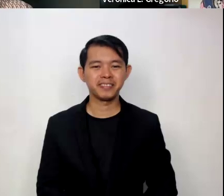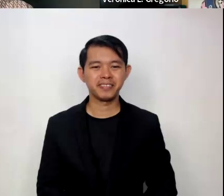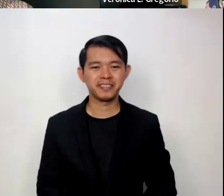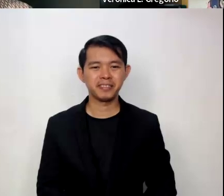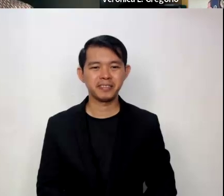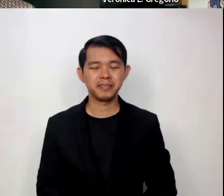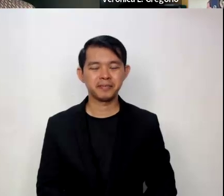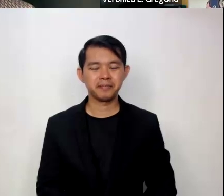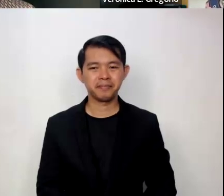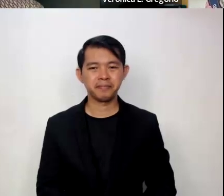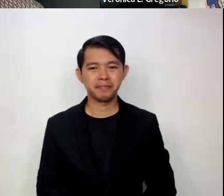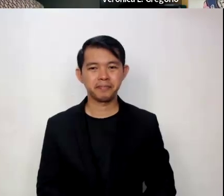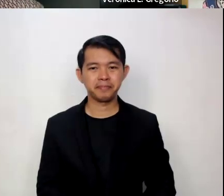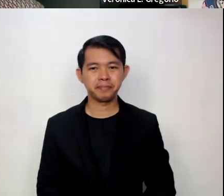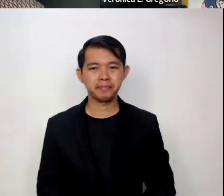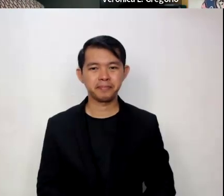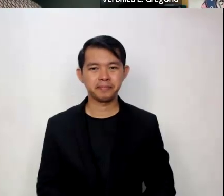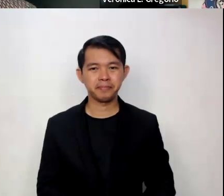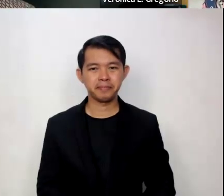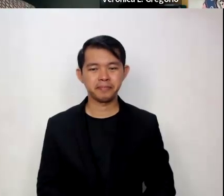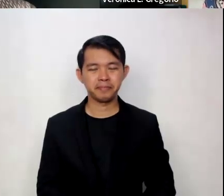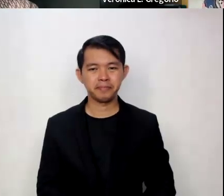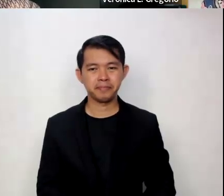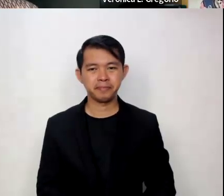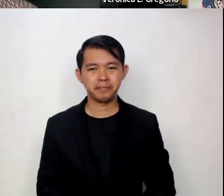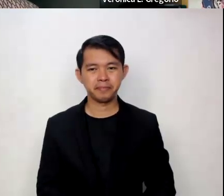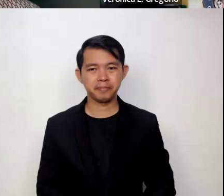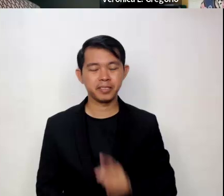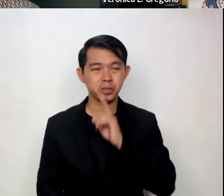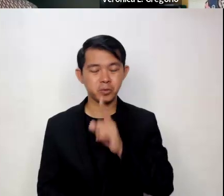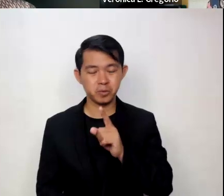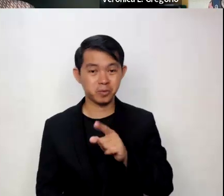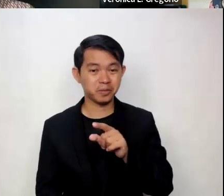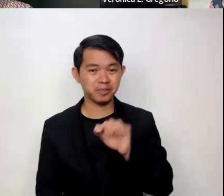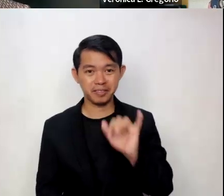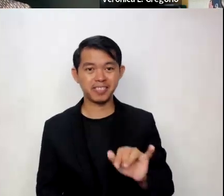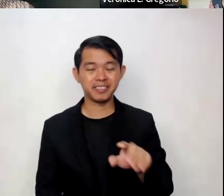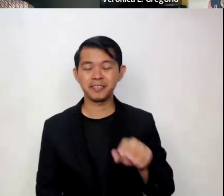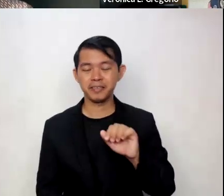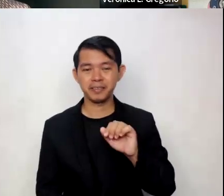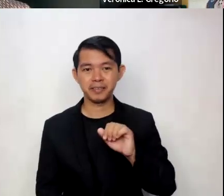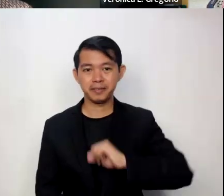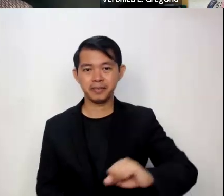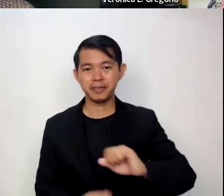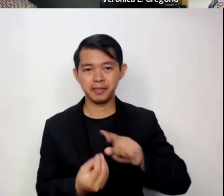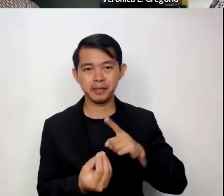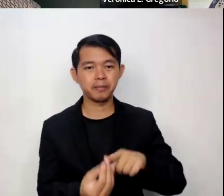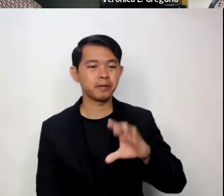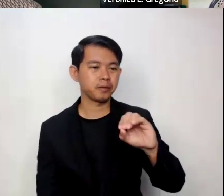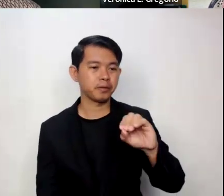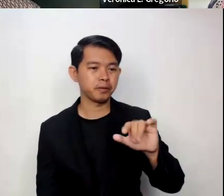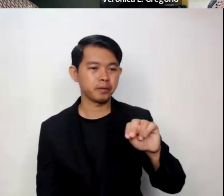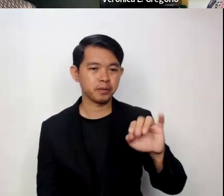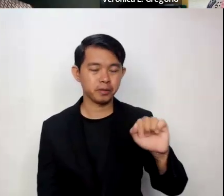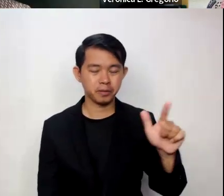Yeah, yeah, and that in itself, no, is a resistance, no, against yung mga colonial logics na, patay na ang